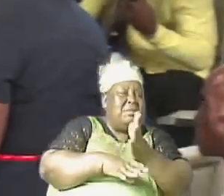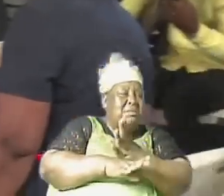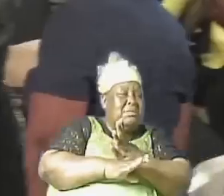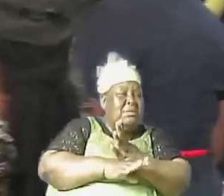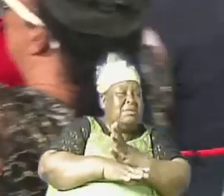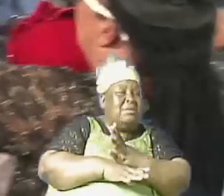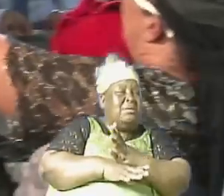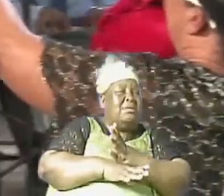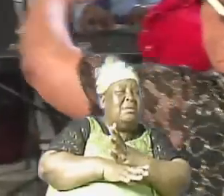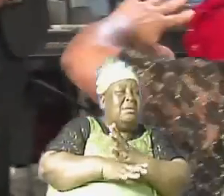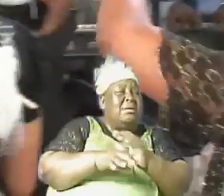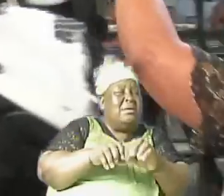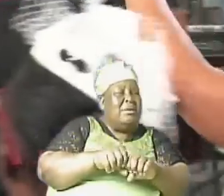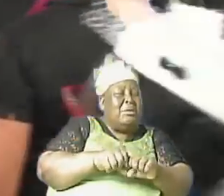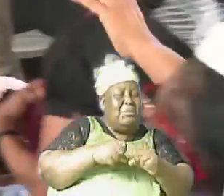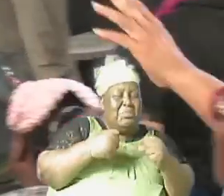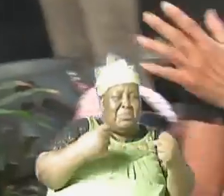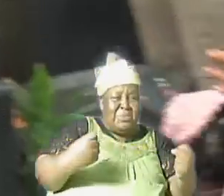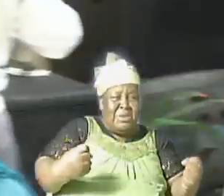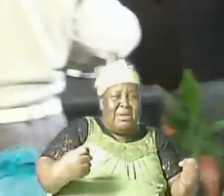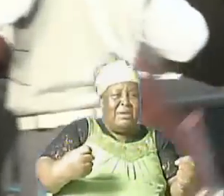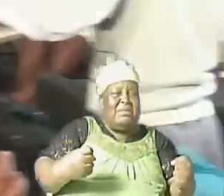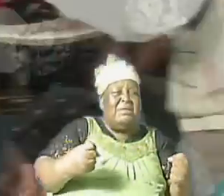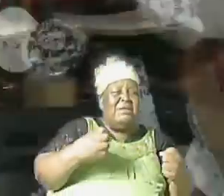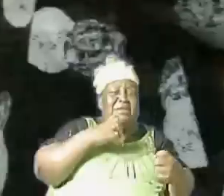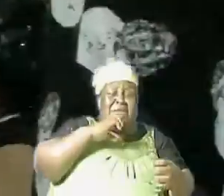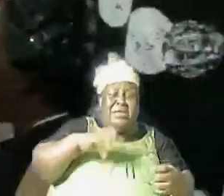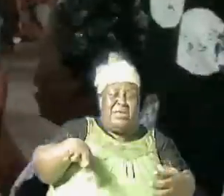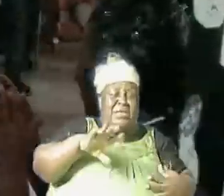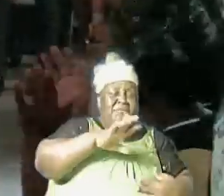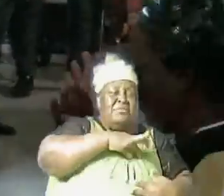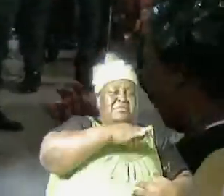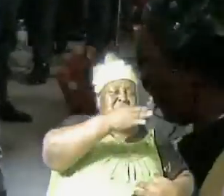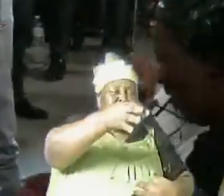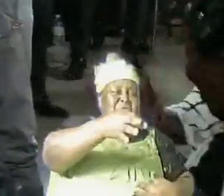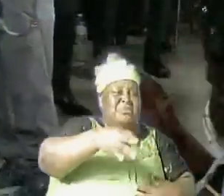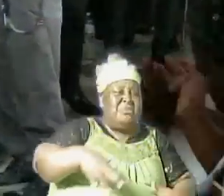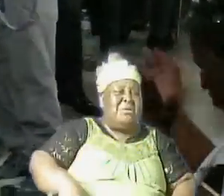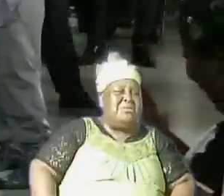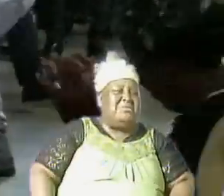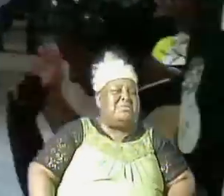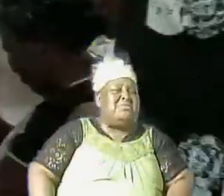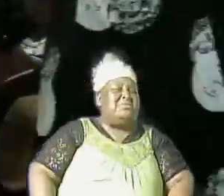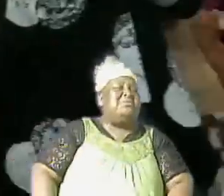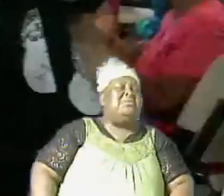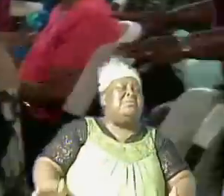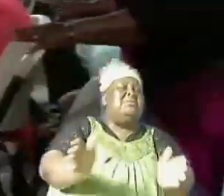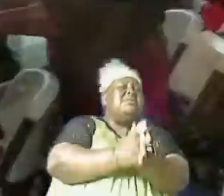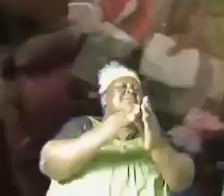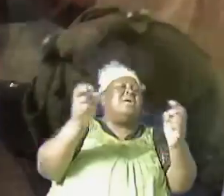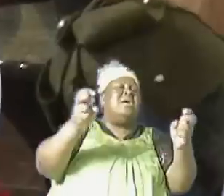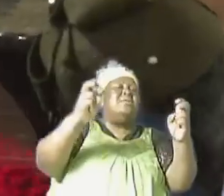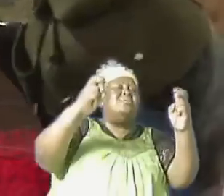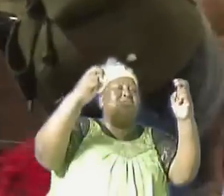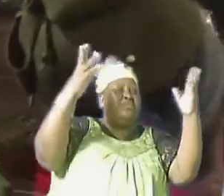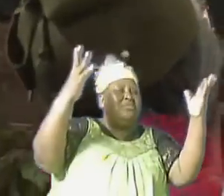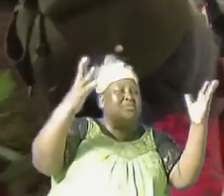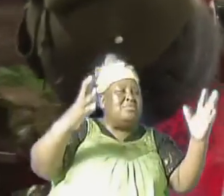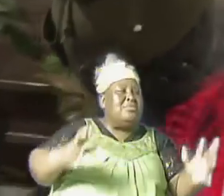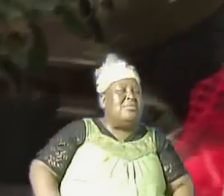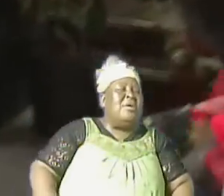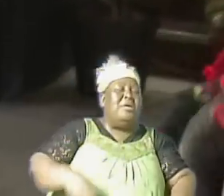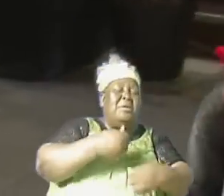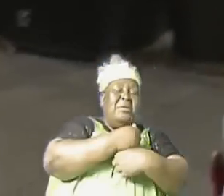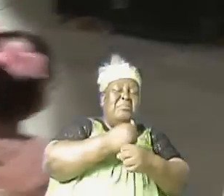me he's going to break that evil off you today. God Almighty. Hallelujah. He's